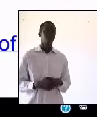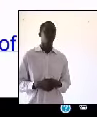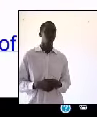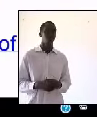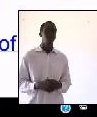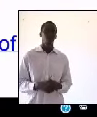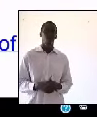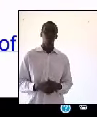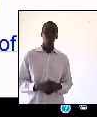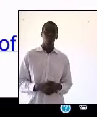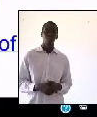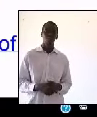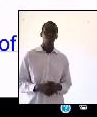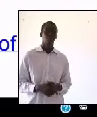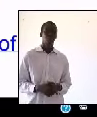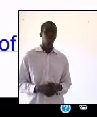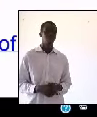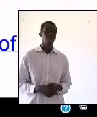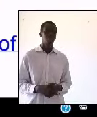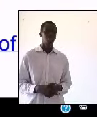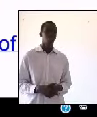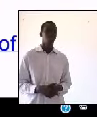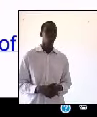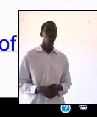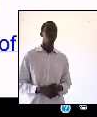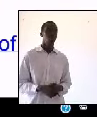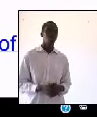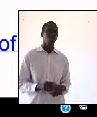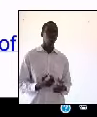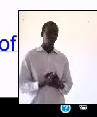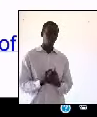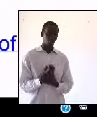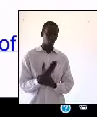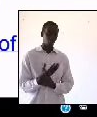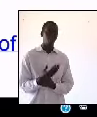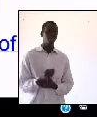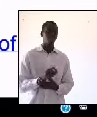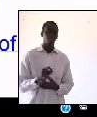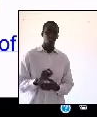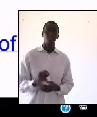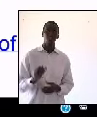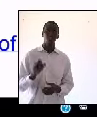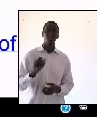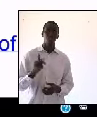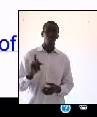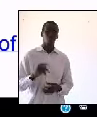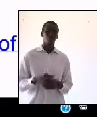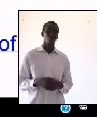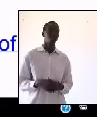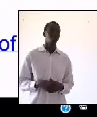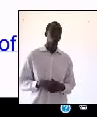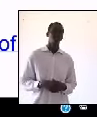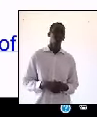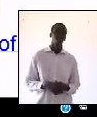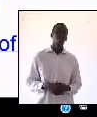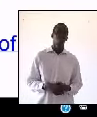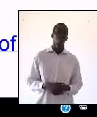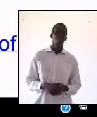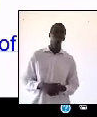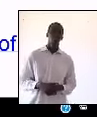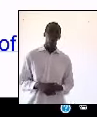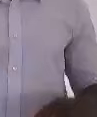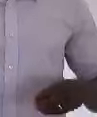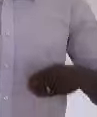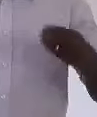properly. You know, you will be able to write clearly and legibly. In your effort, you acquire a writing skill that can be